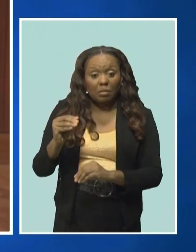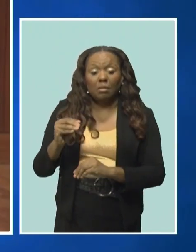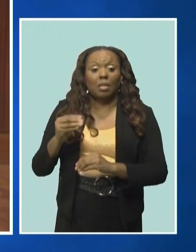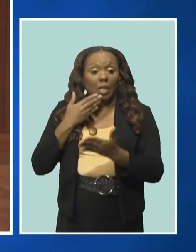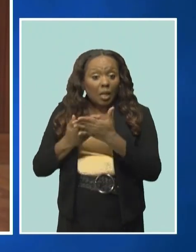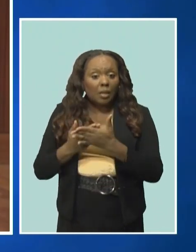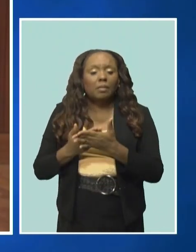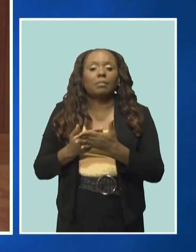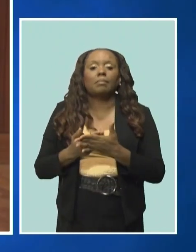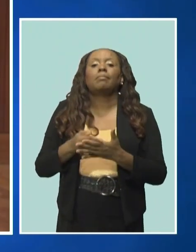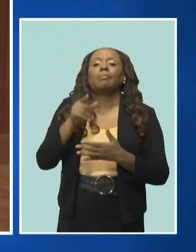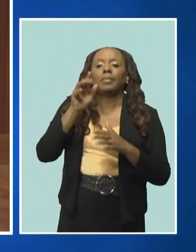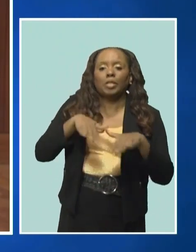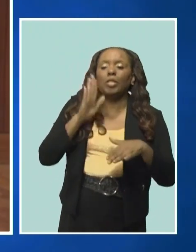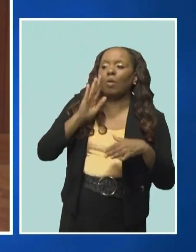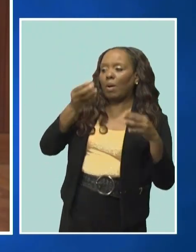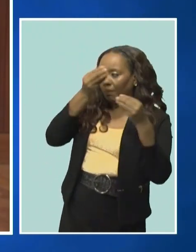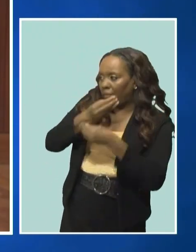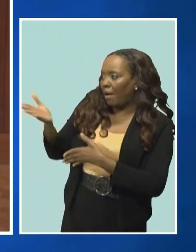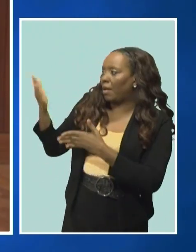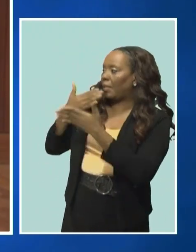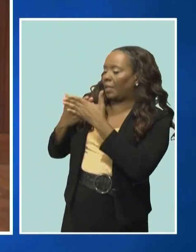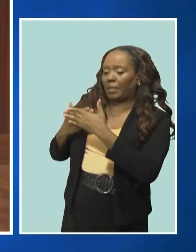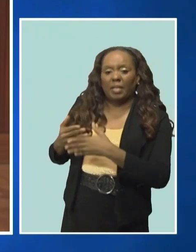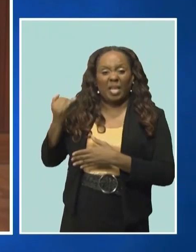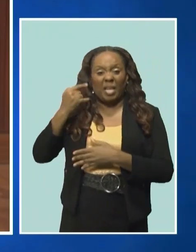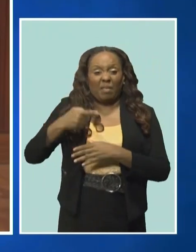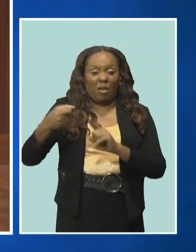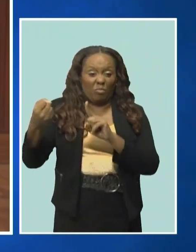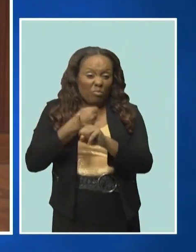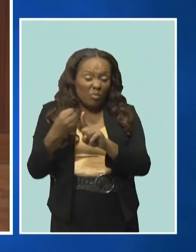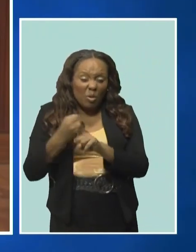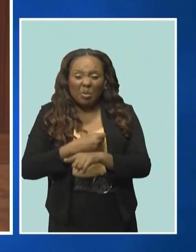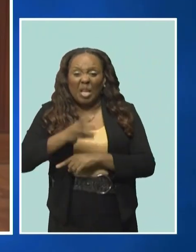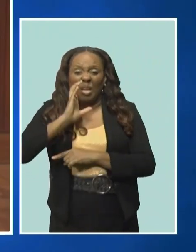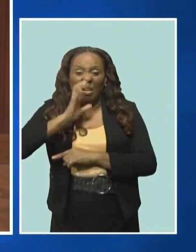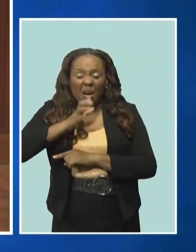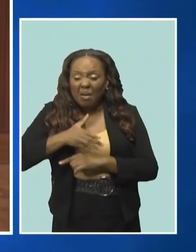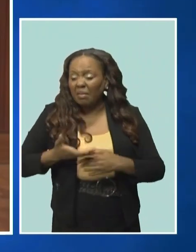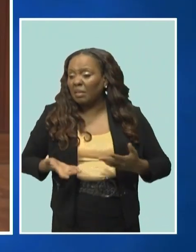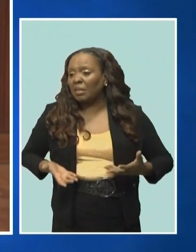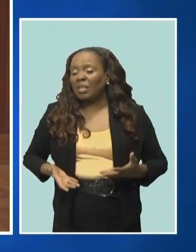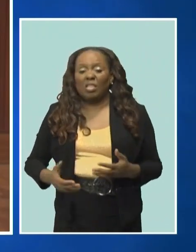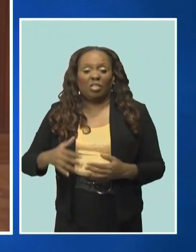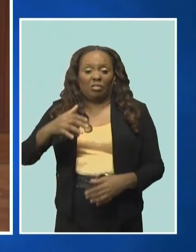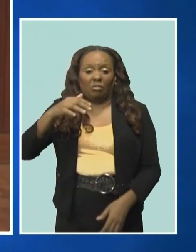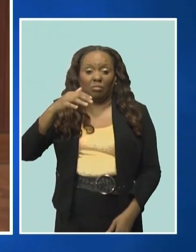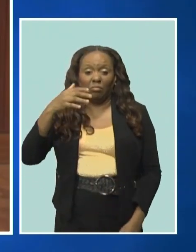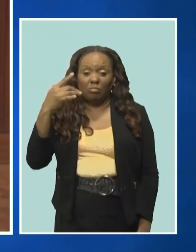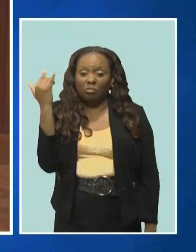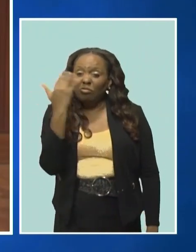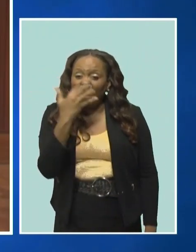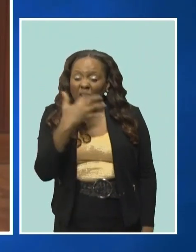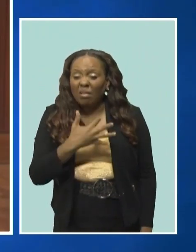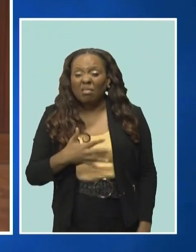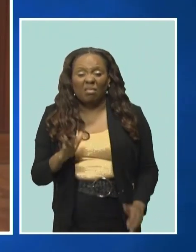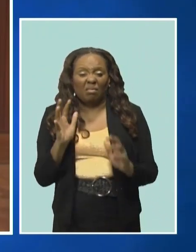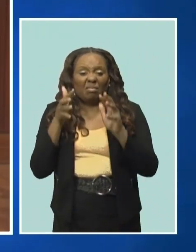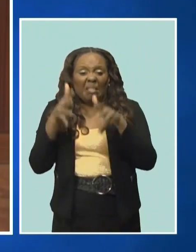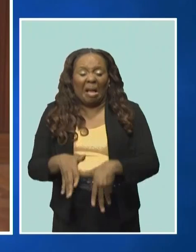back out. If you pour in abuse, cursing, drugs,